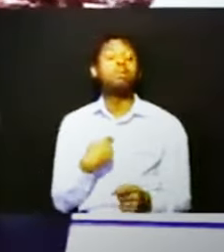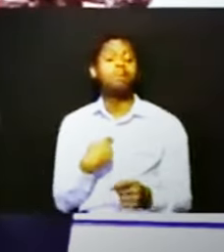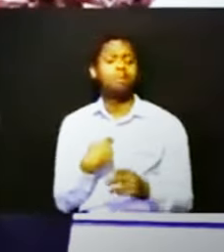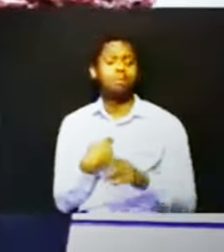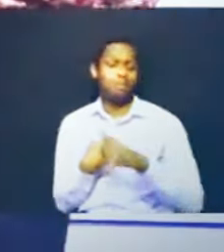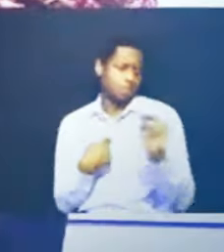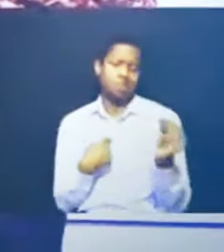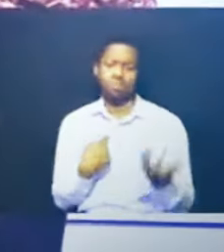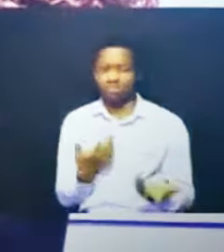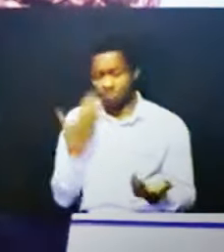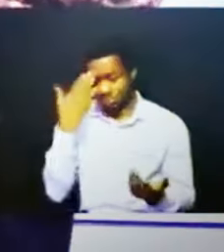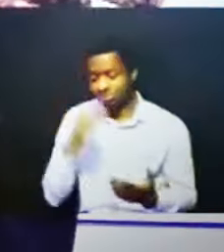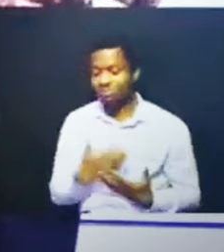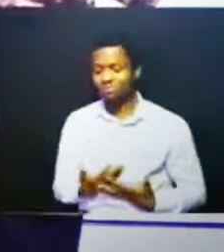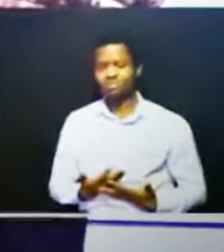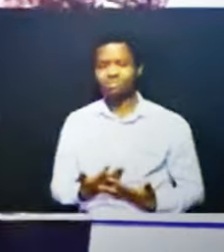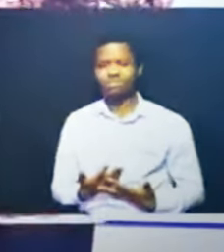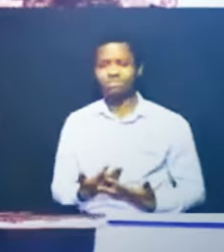minim."